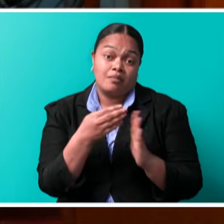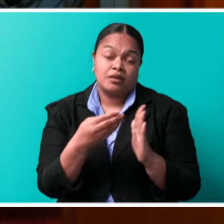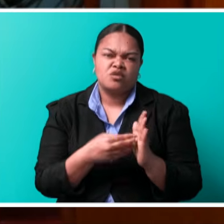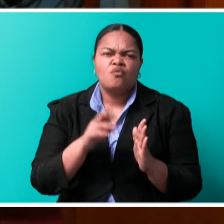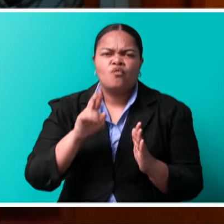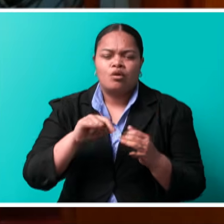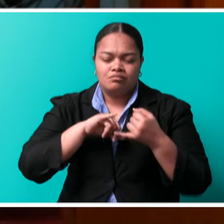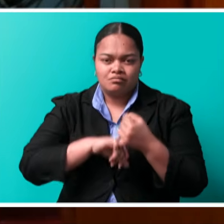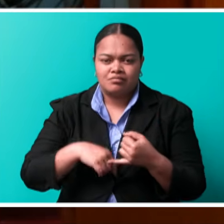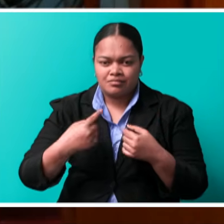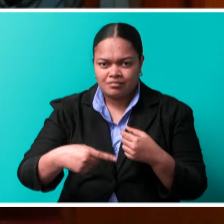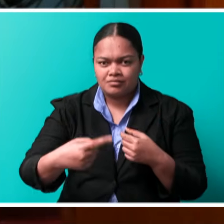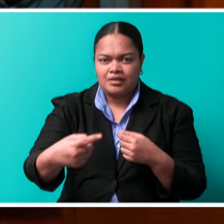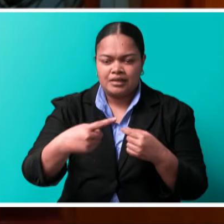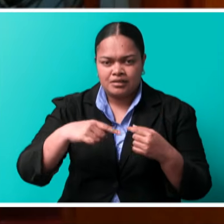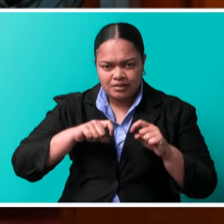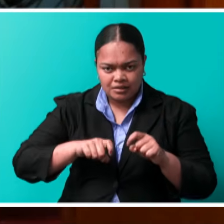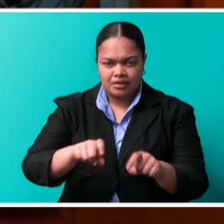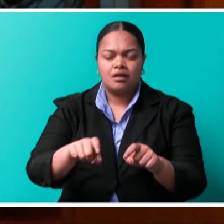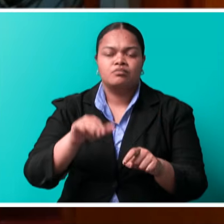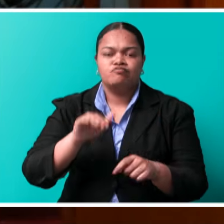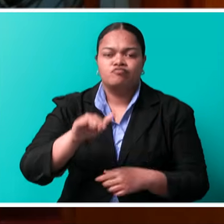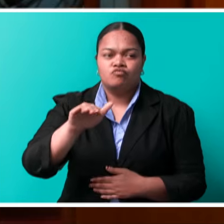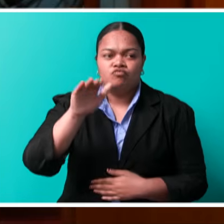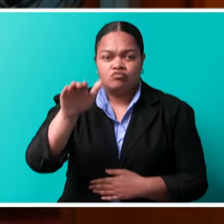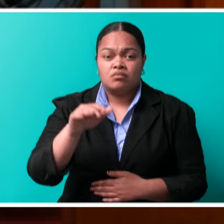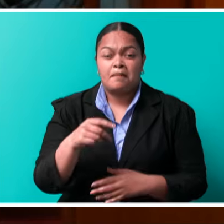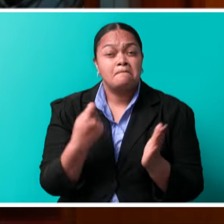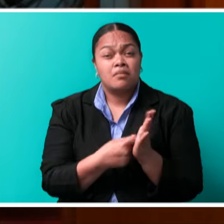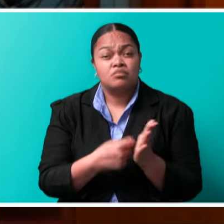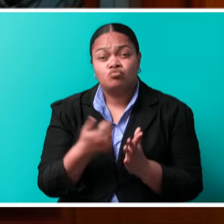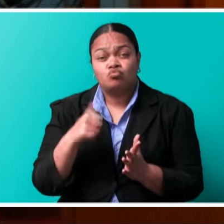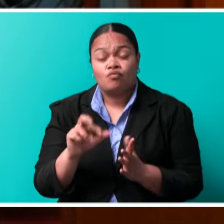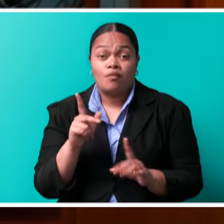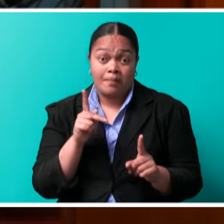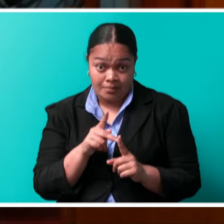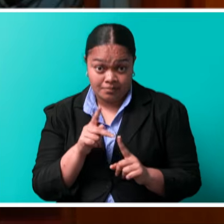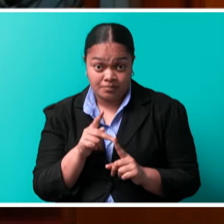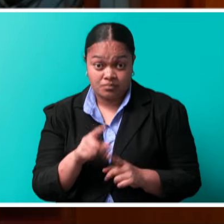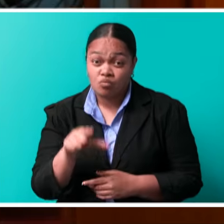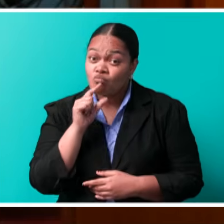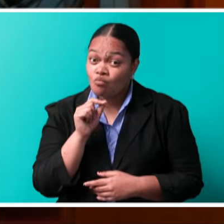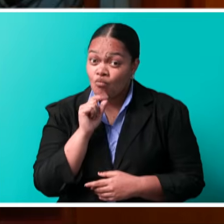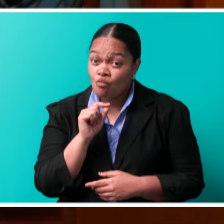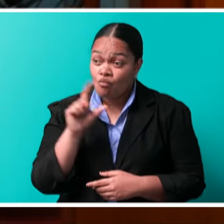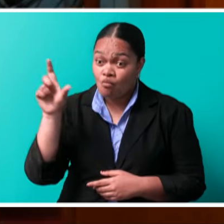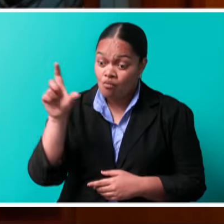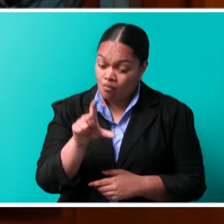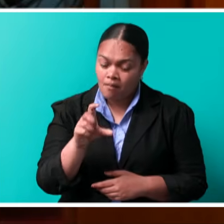means public money must be used with purpose, borrowing must be managed with